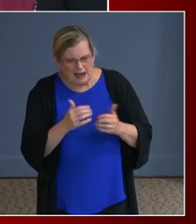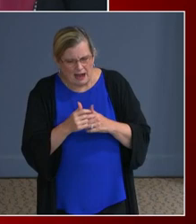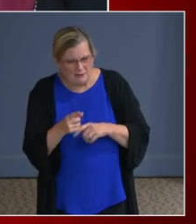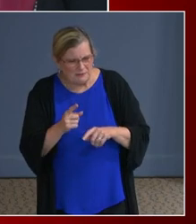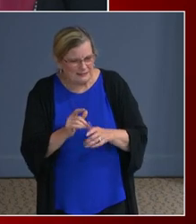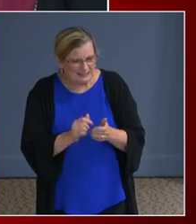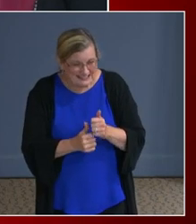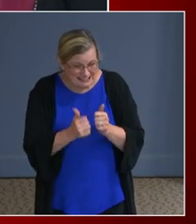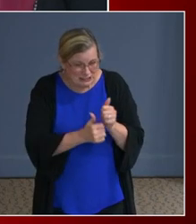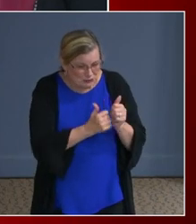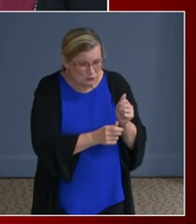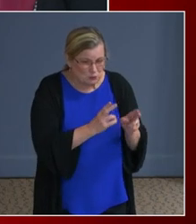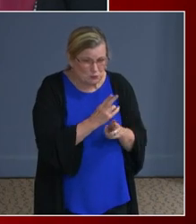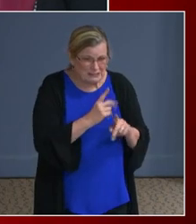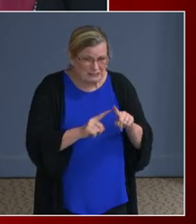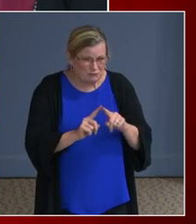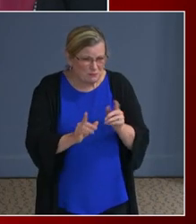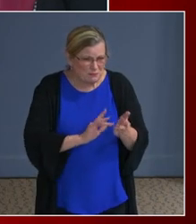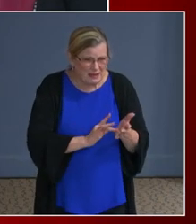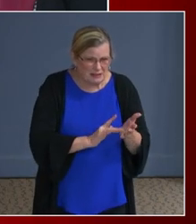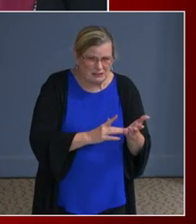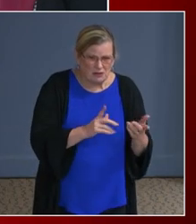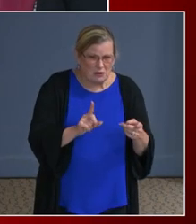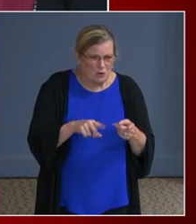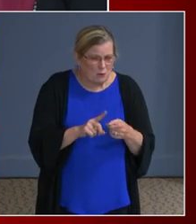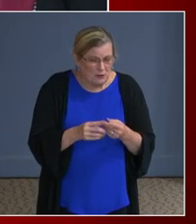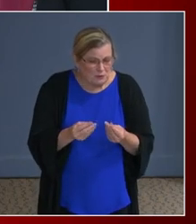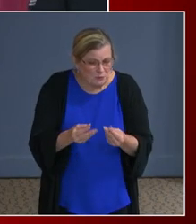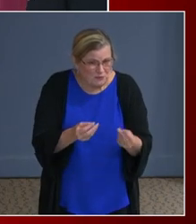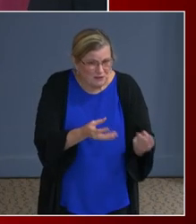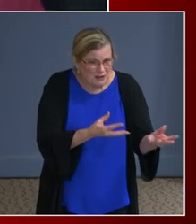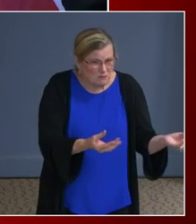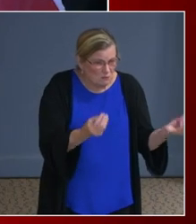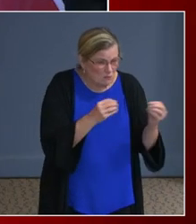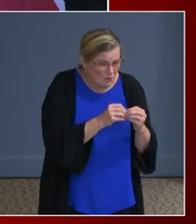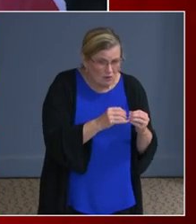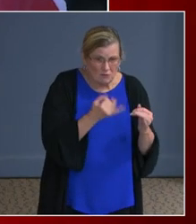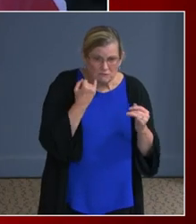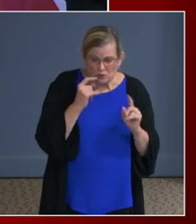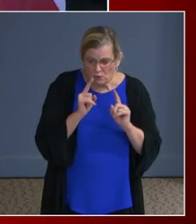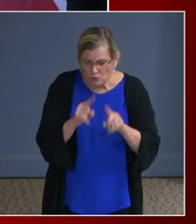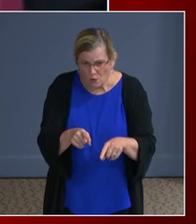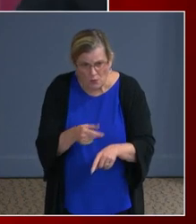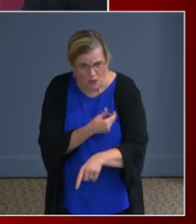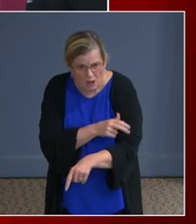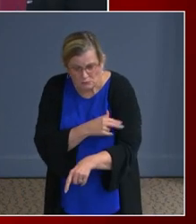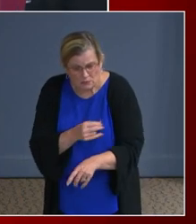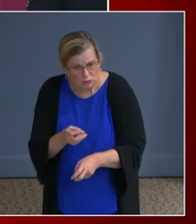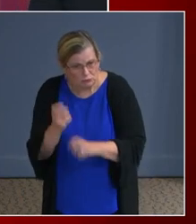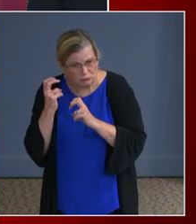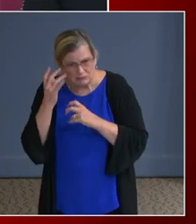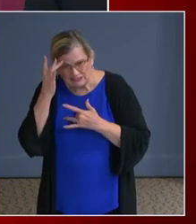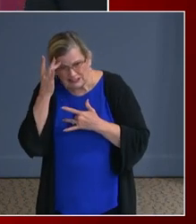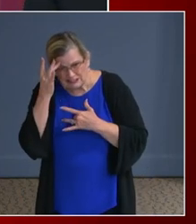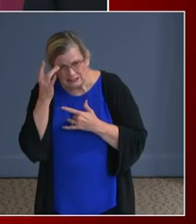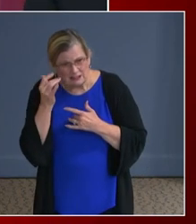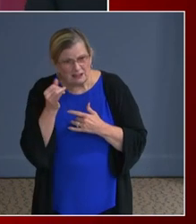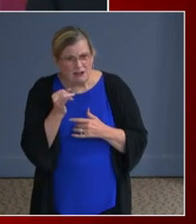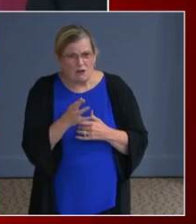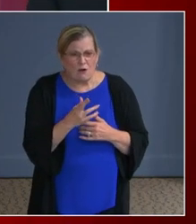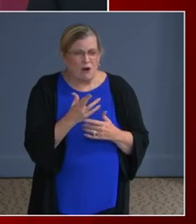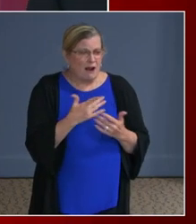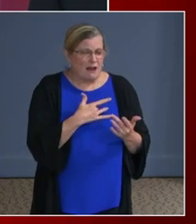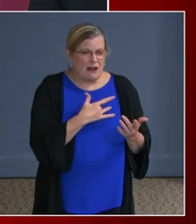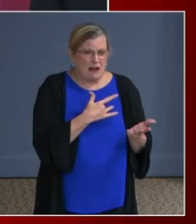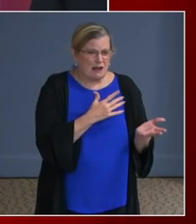when giving more information in terms of when to hospitalize individuals for observation versus having people recover at home, which